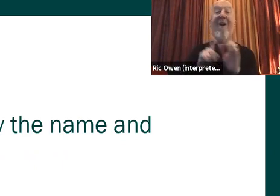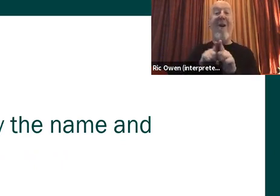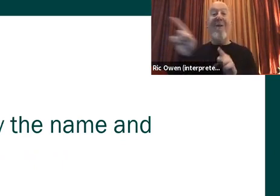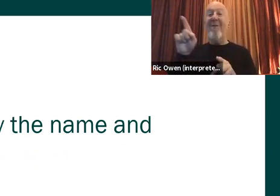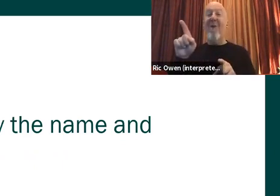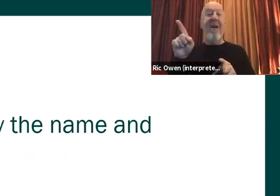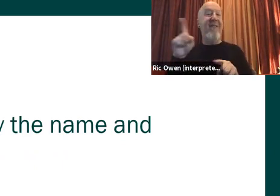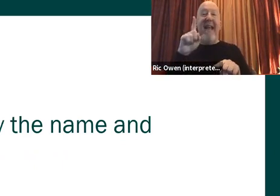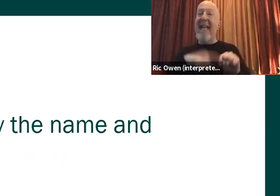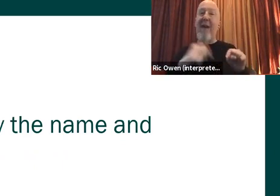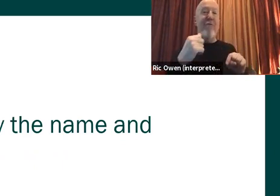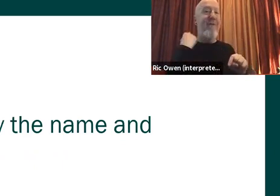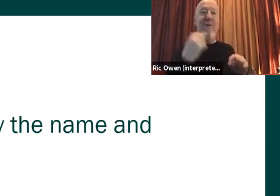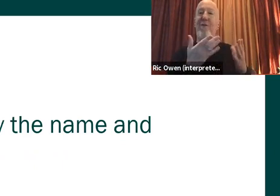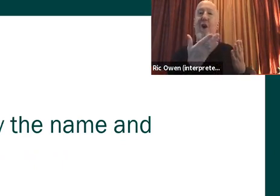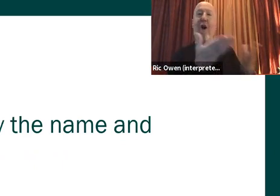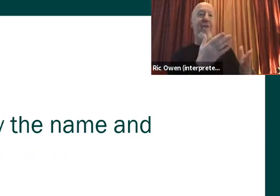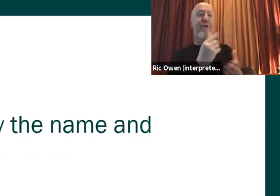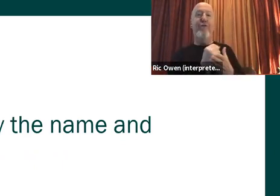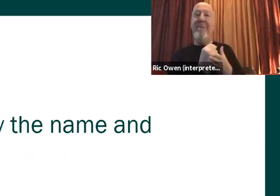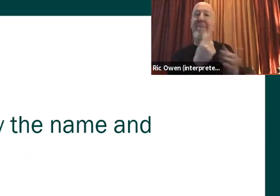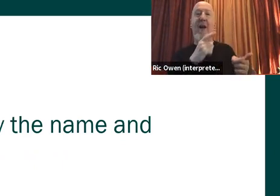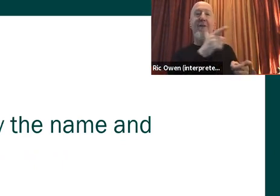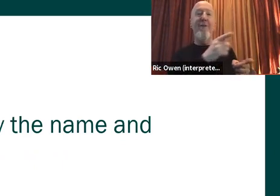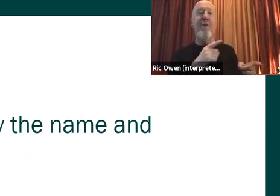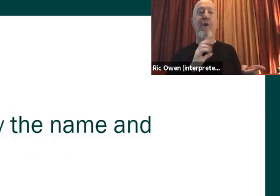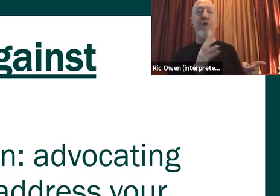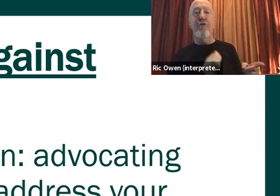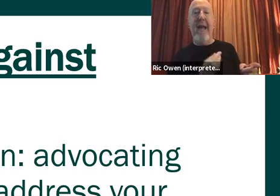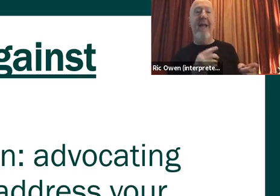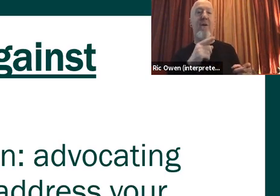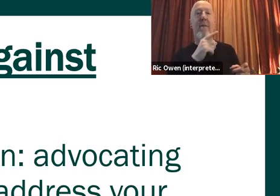to treat you because you are trans or non-binary.